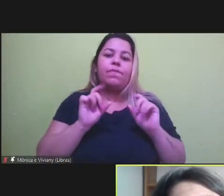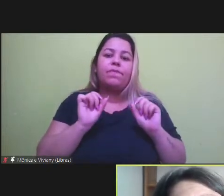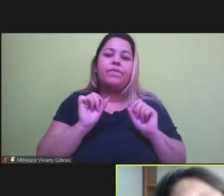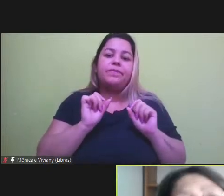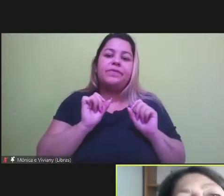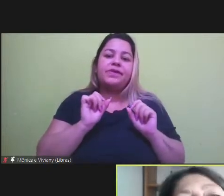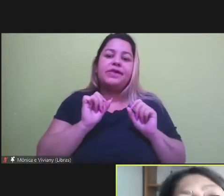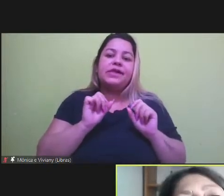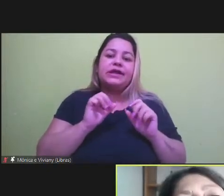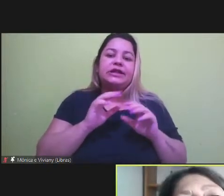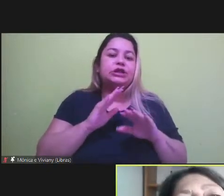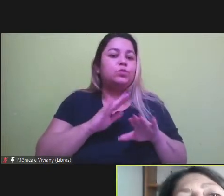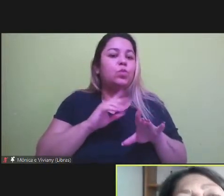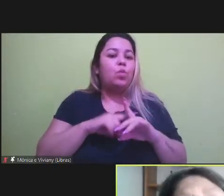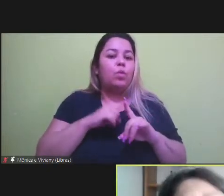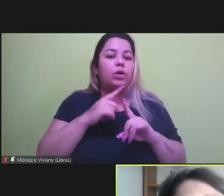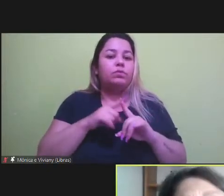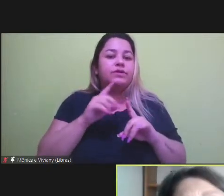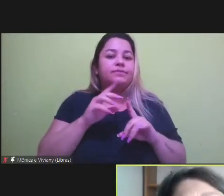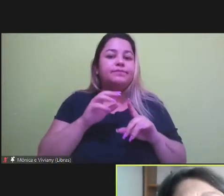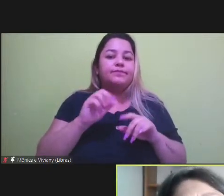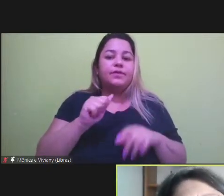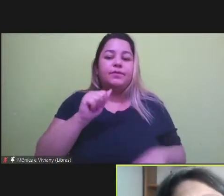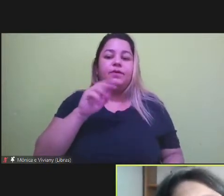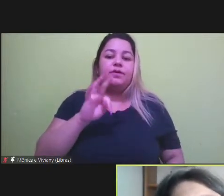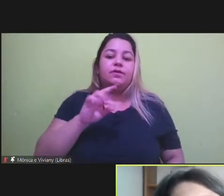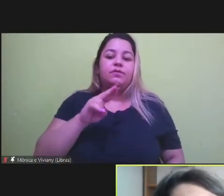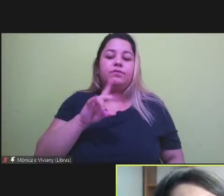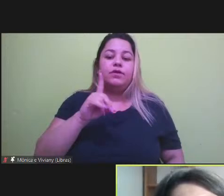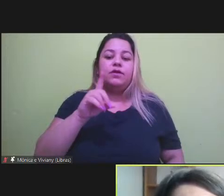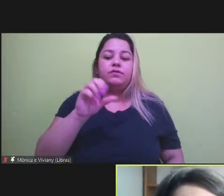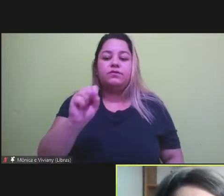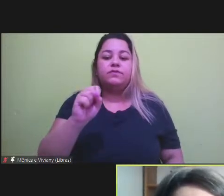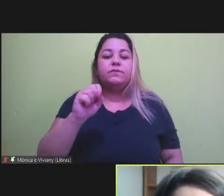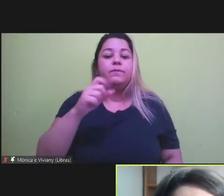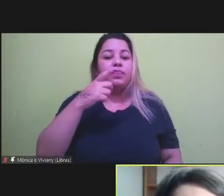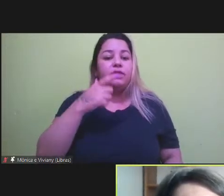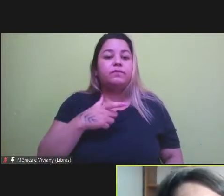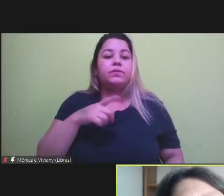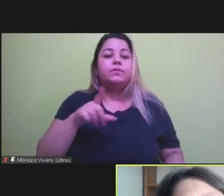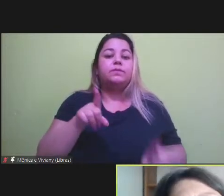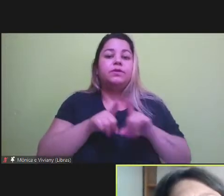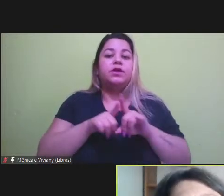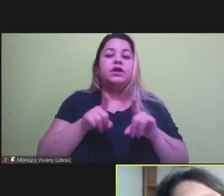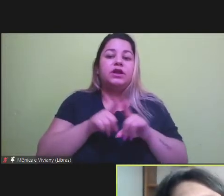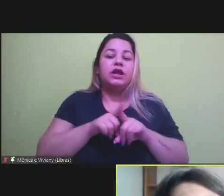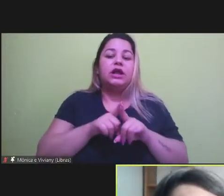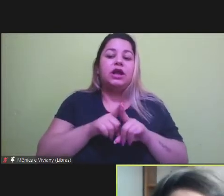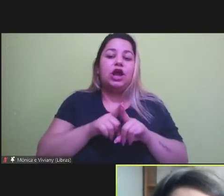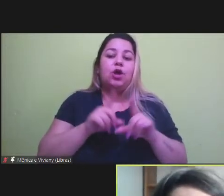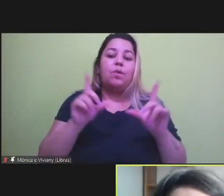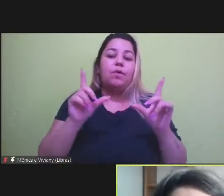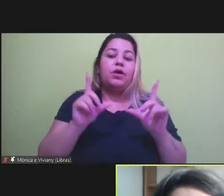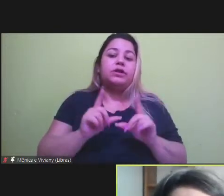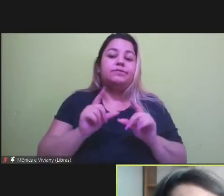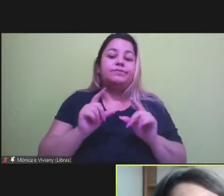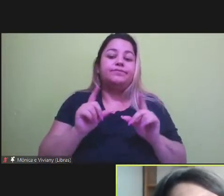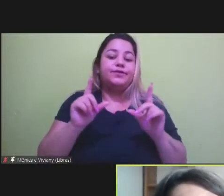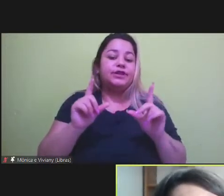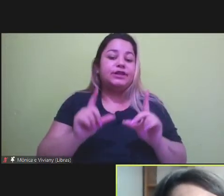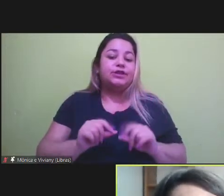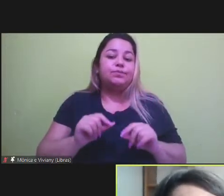of an increase in the physical activities, and let's say diminishing of